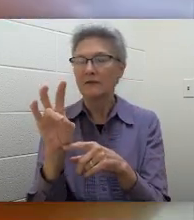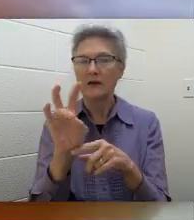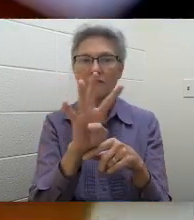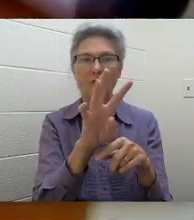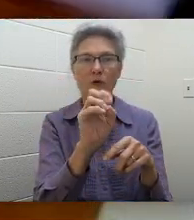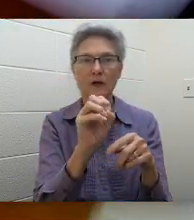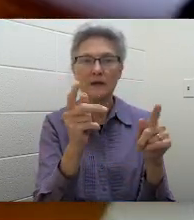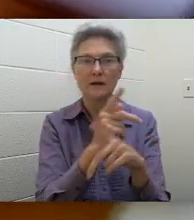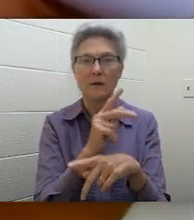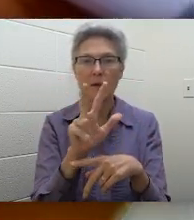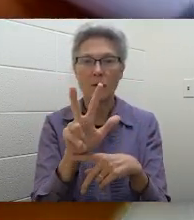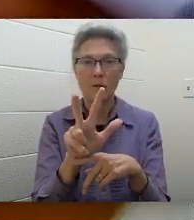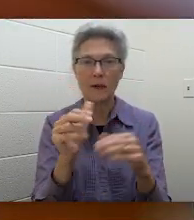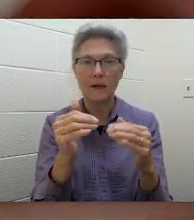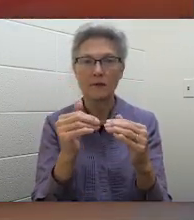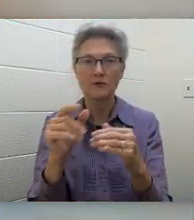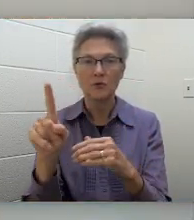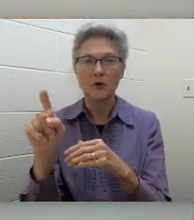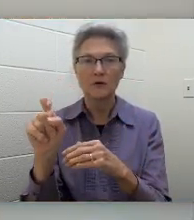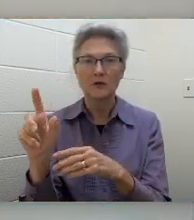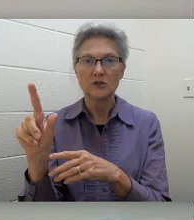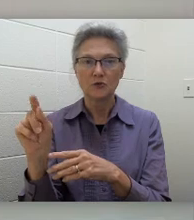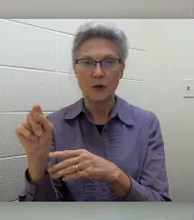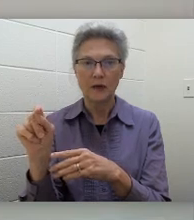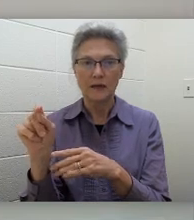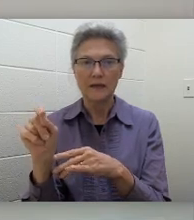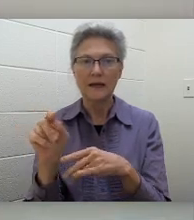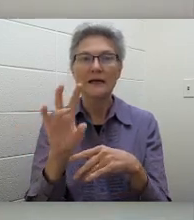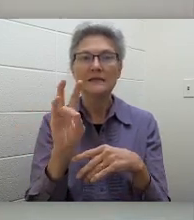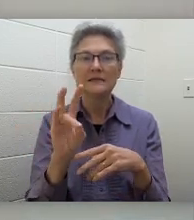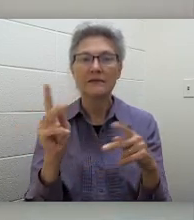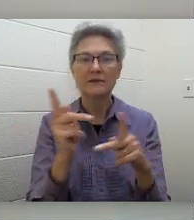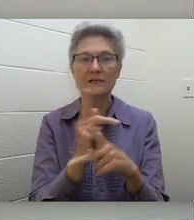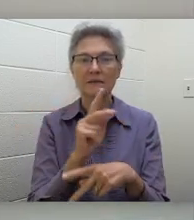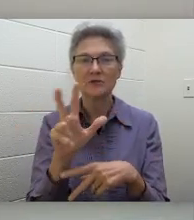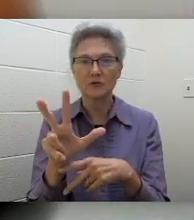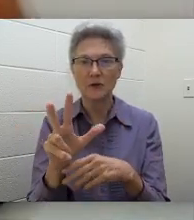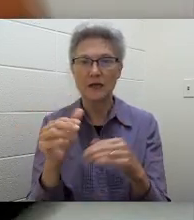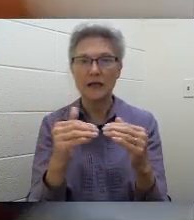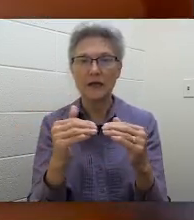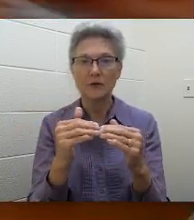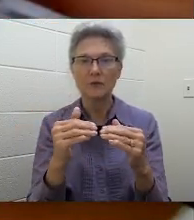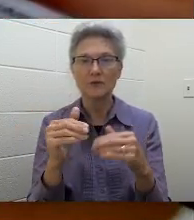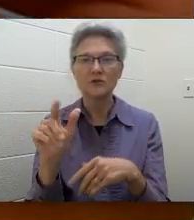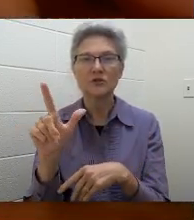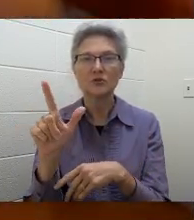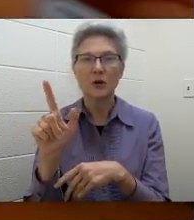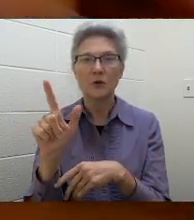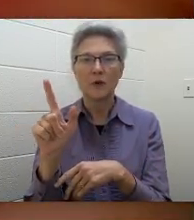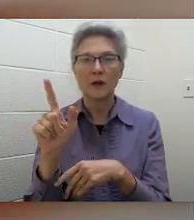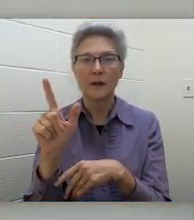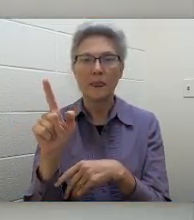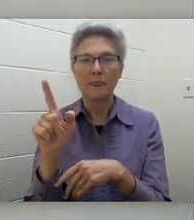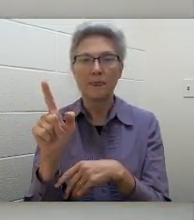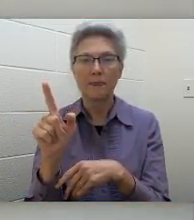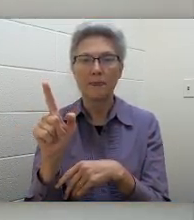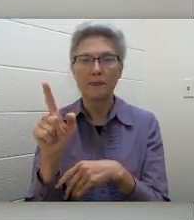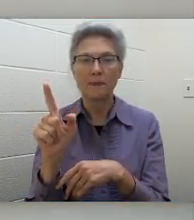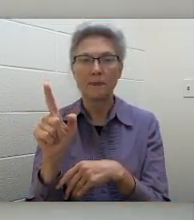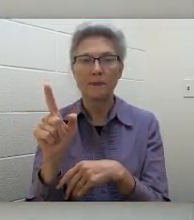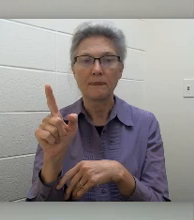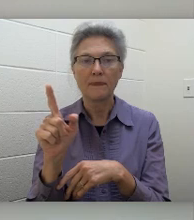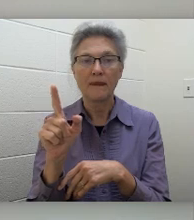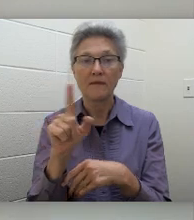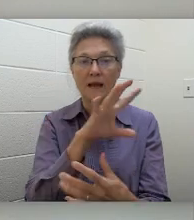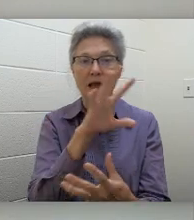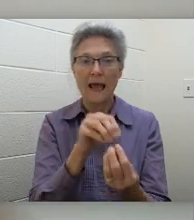3 is 120. 7 times 3 is 21. And then